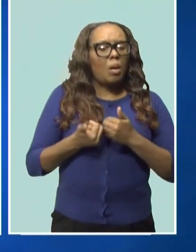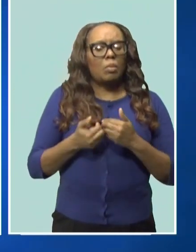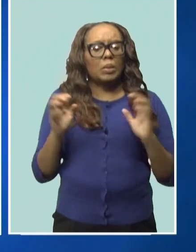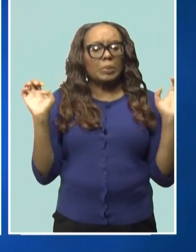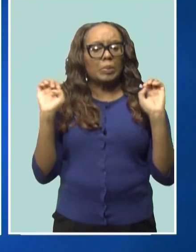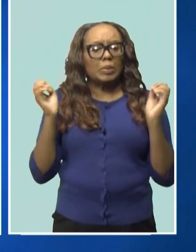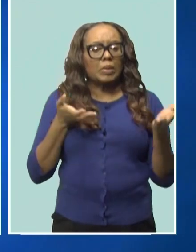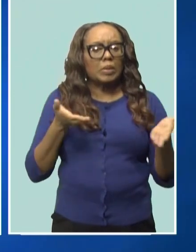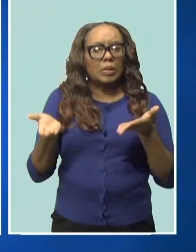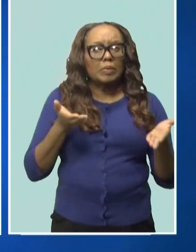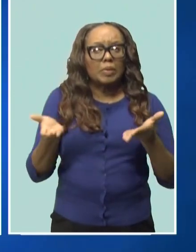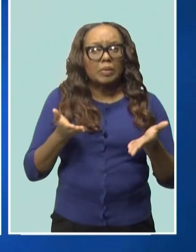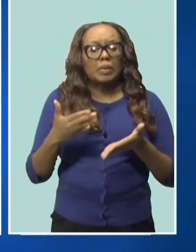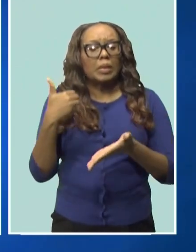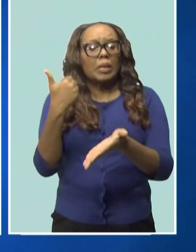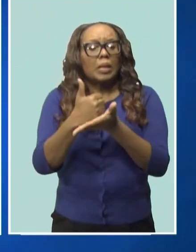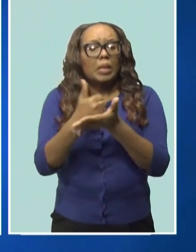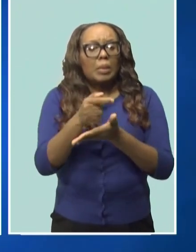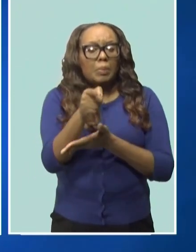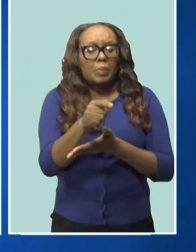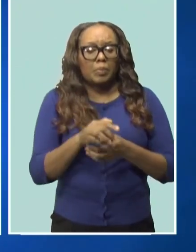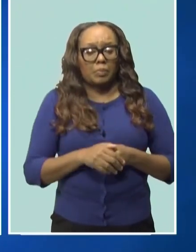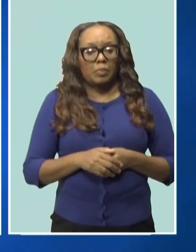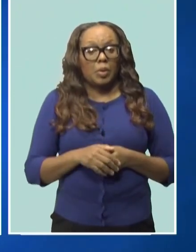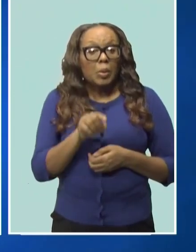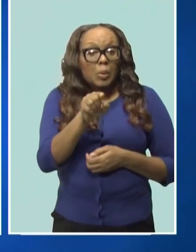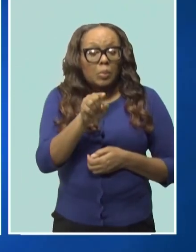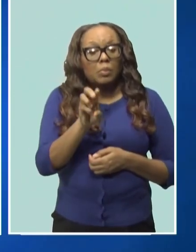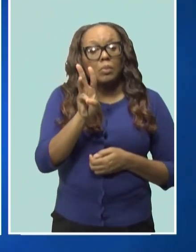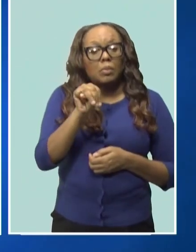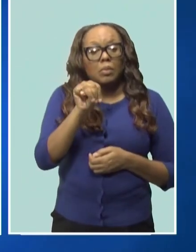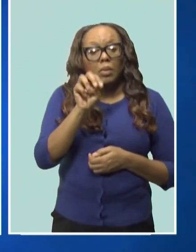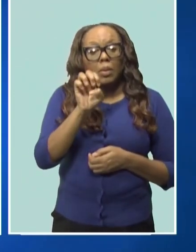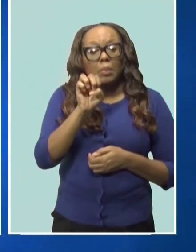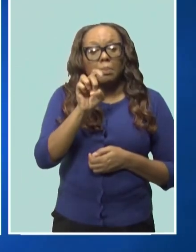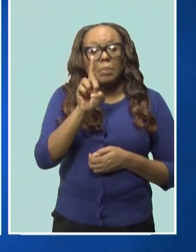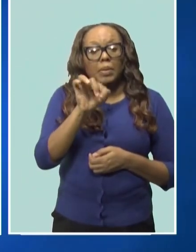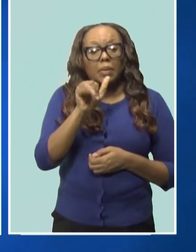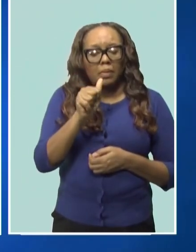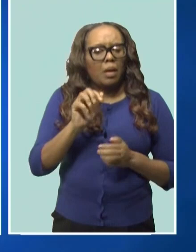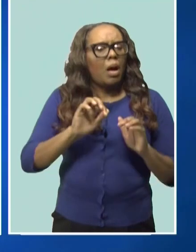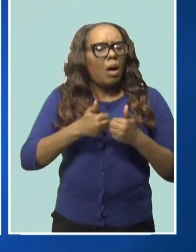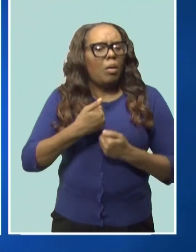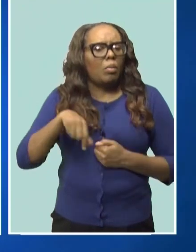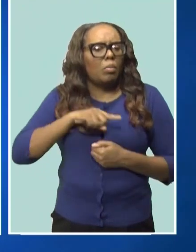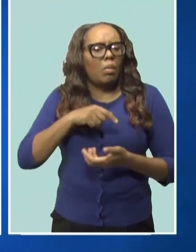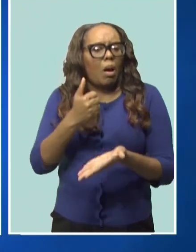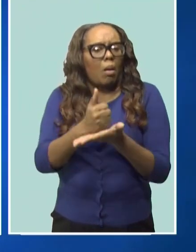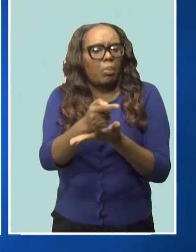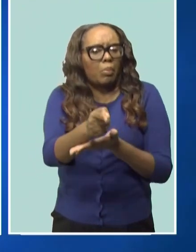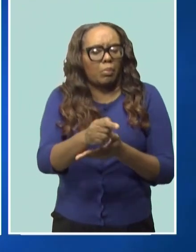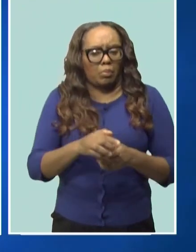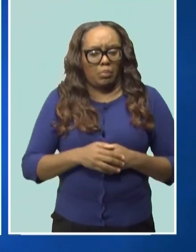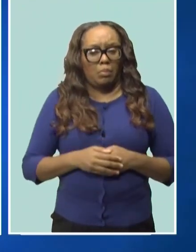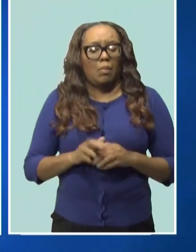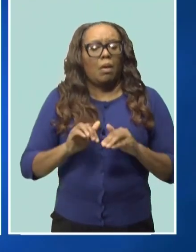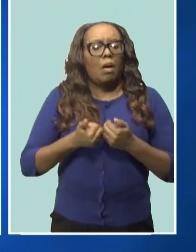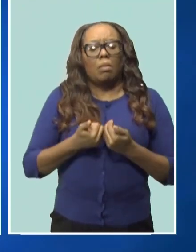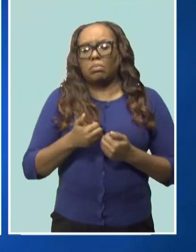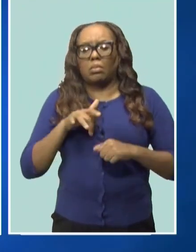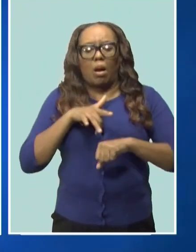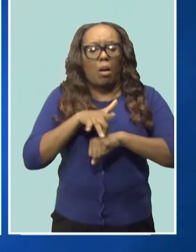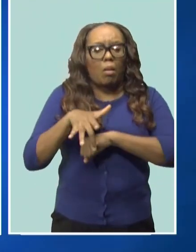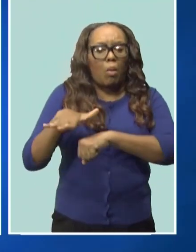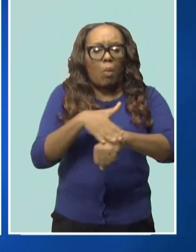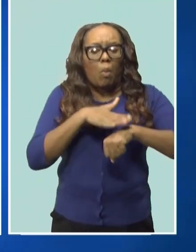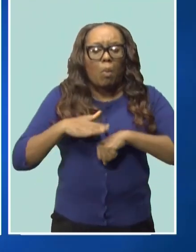services and warning focal points assist you in facilitating your duties? How can we effectively ensure that early warnings promote early